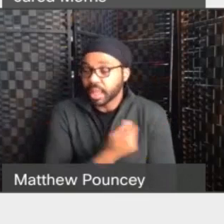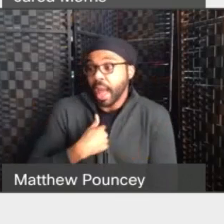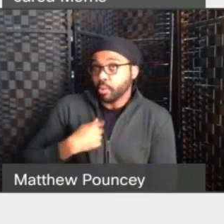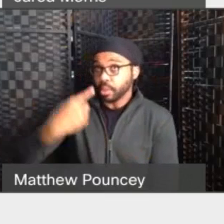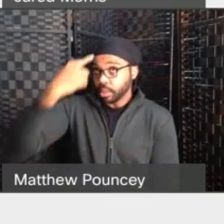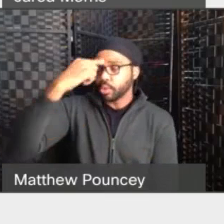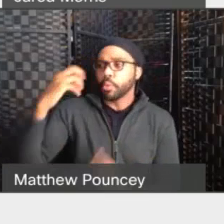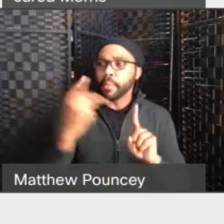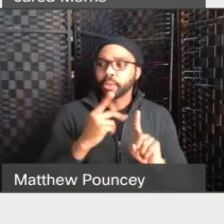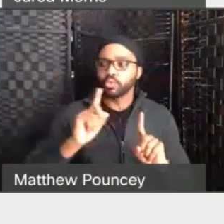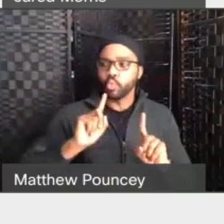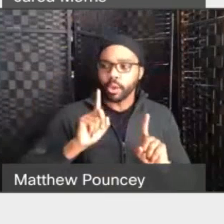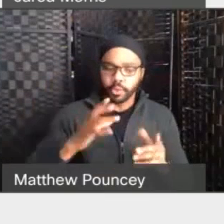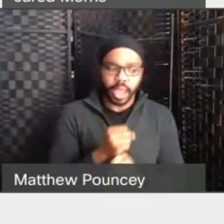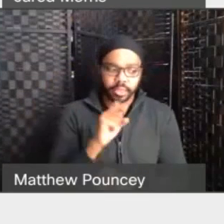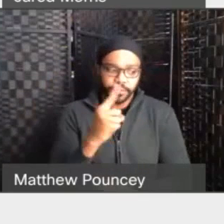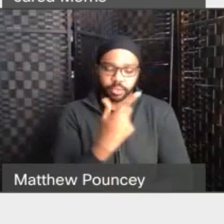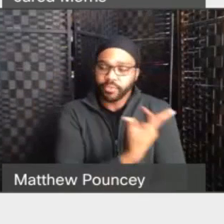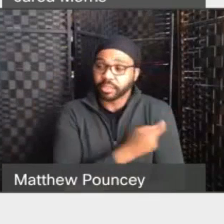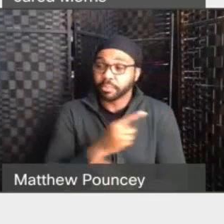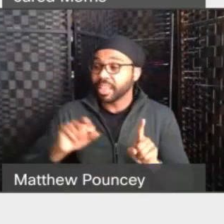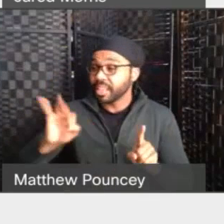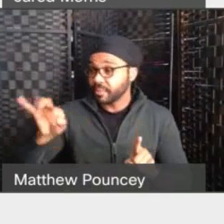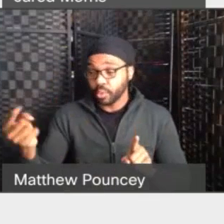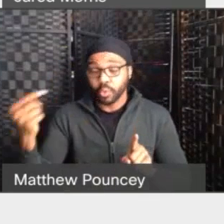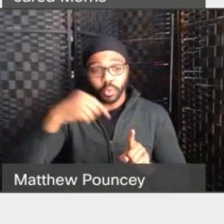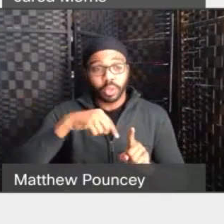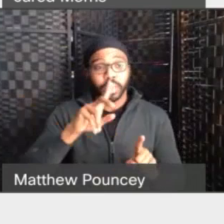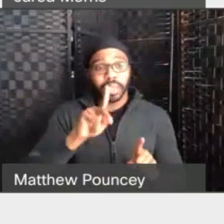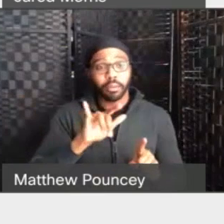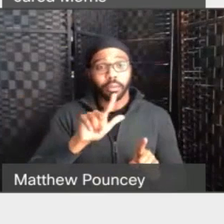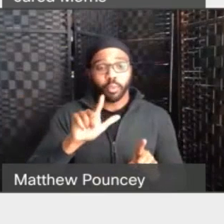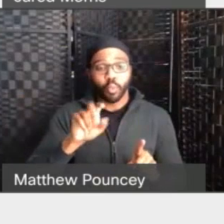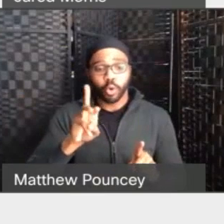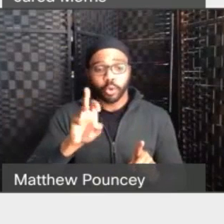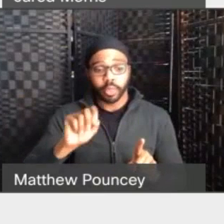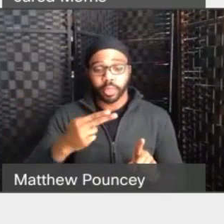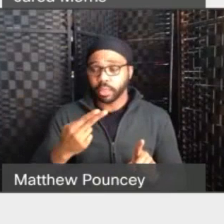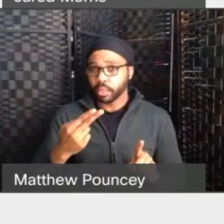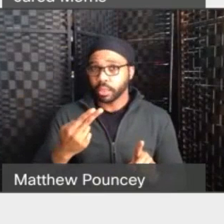vaccine. But if you got it at Kenilworth, do we have an answer to that, Karen?